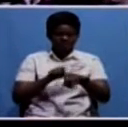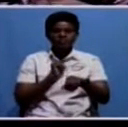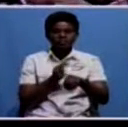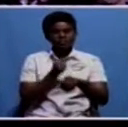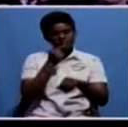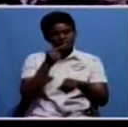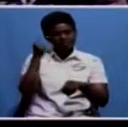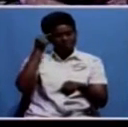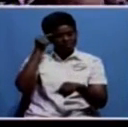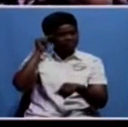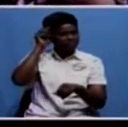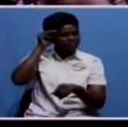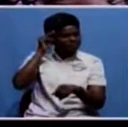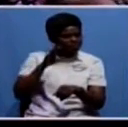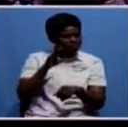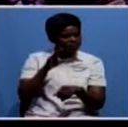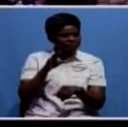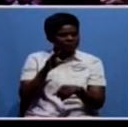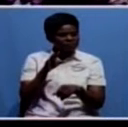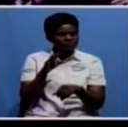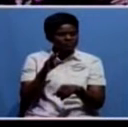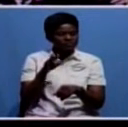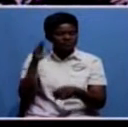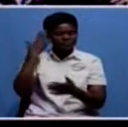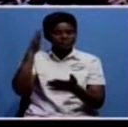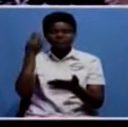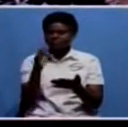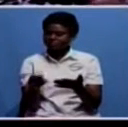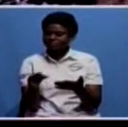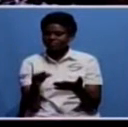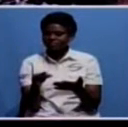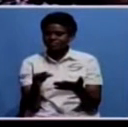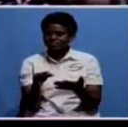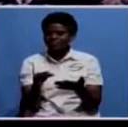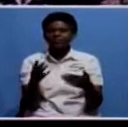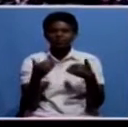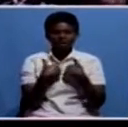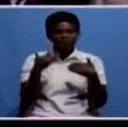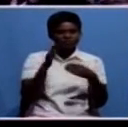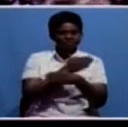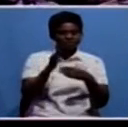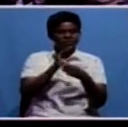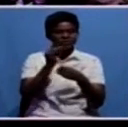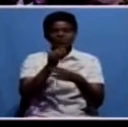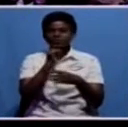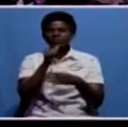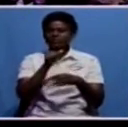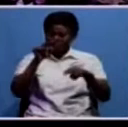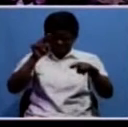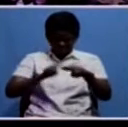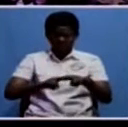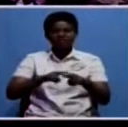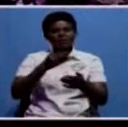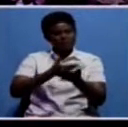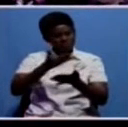that ministers or permanent secretaries, whether they have business or not, they don't sit